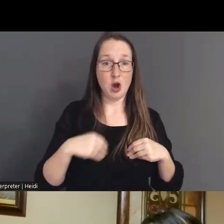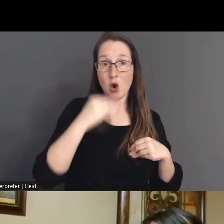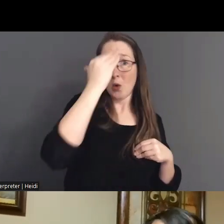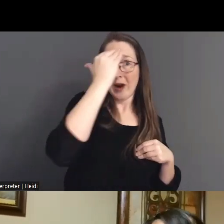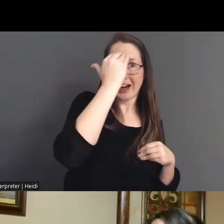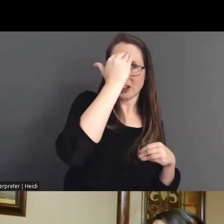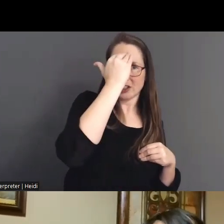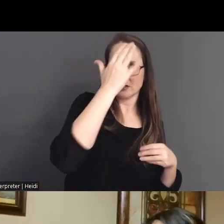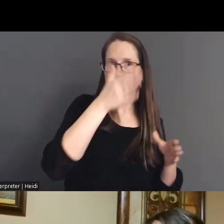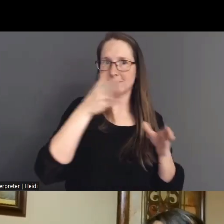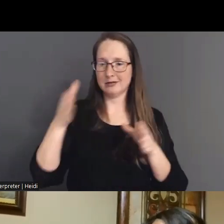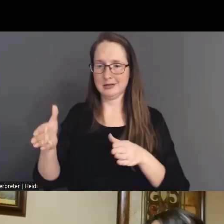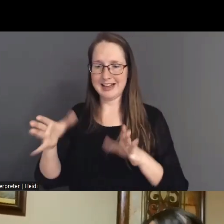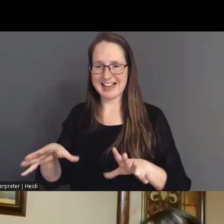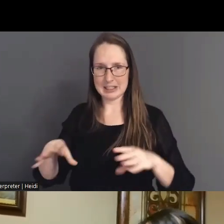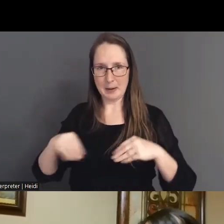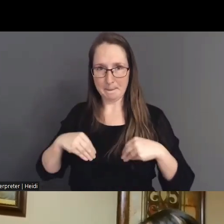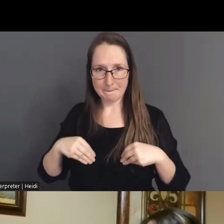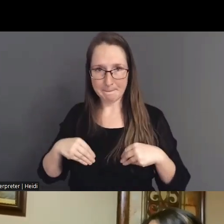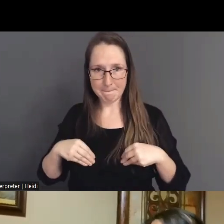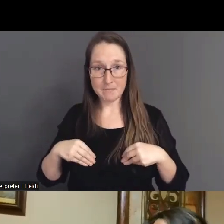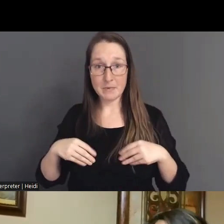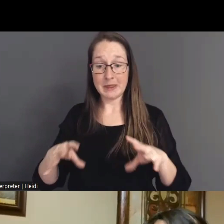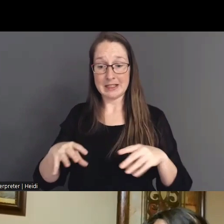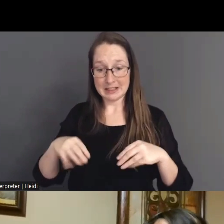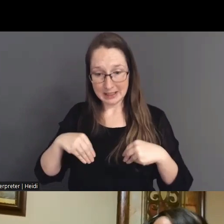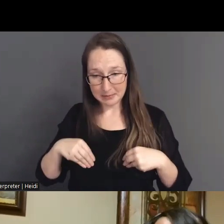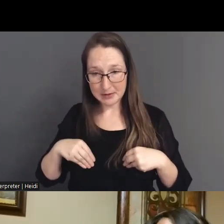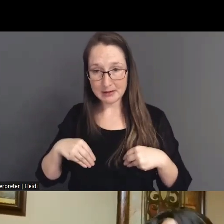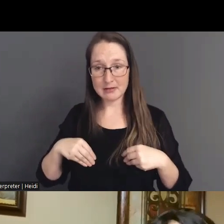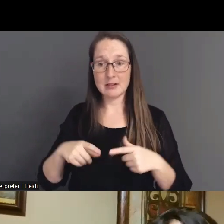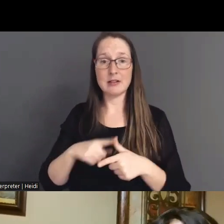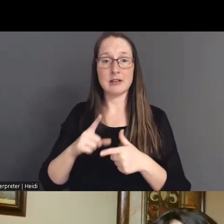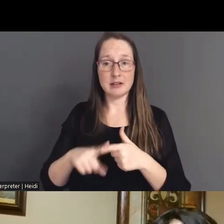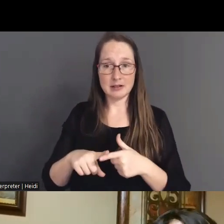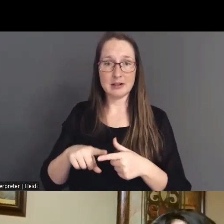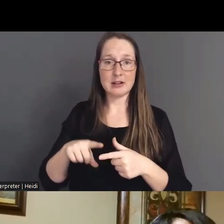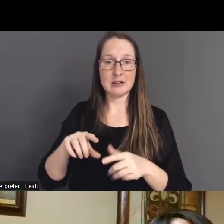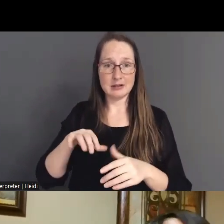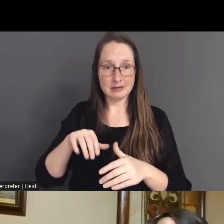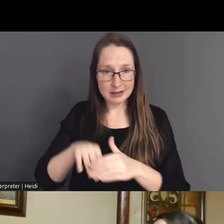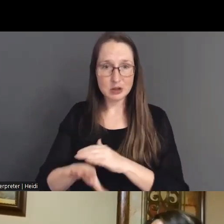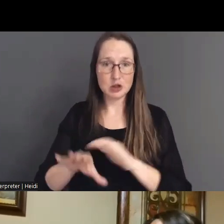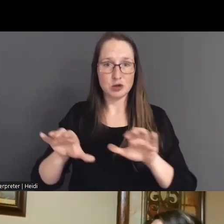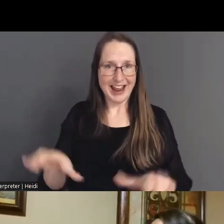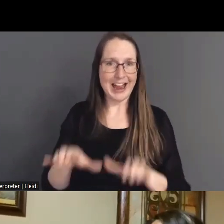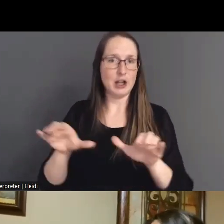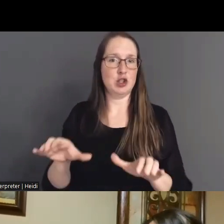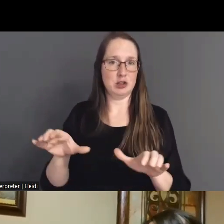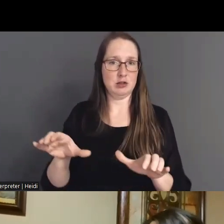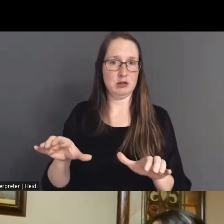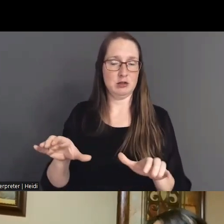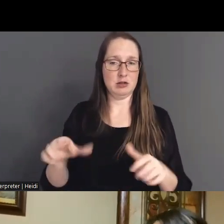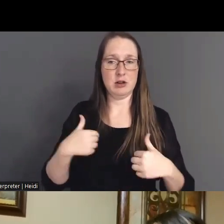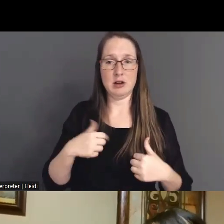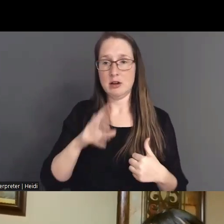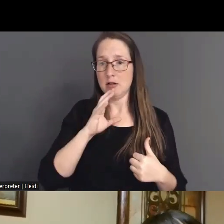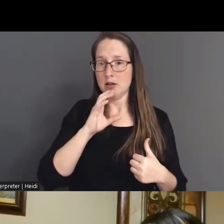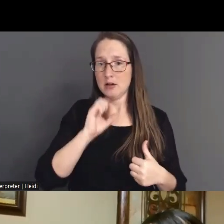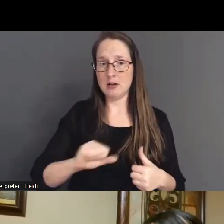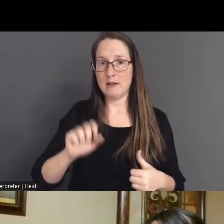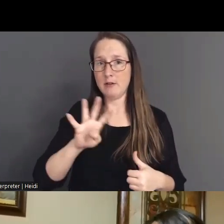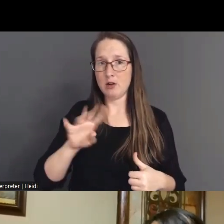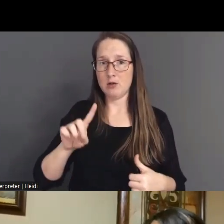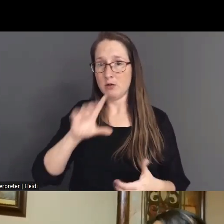awareness to acceptance, and from acceptance into advocacy and into action. I have a 41-year-old